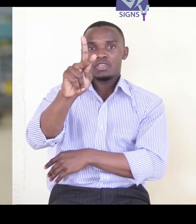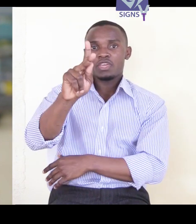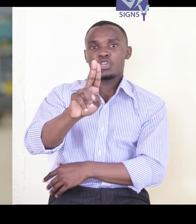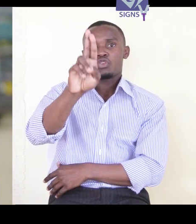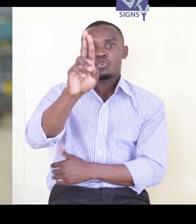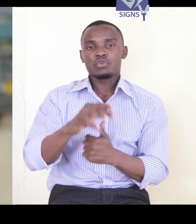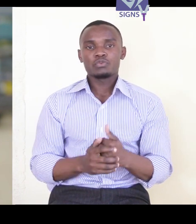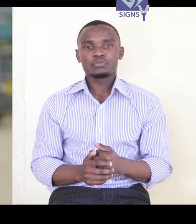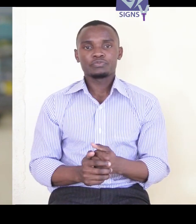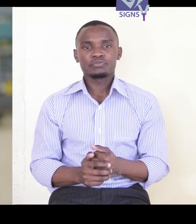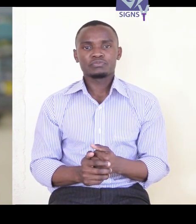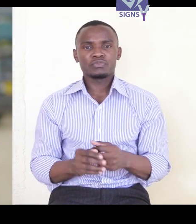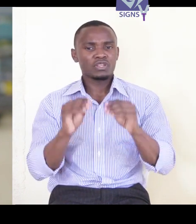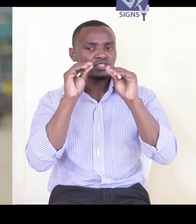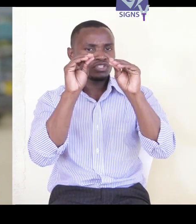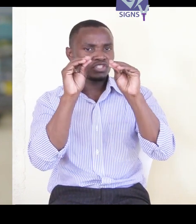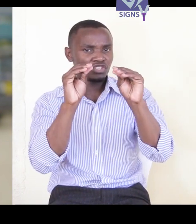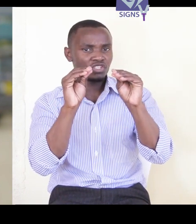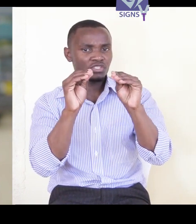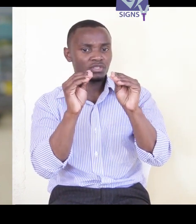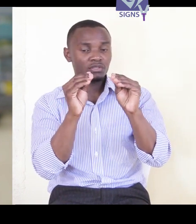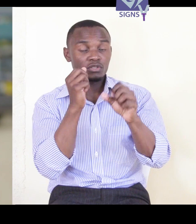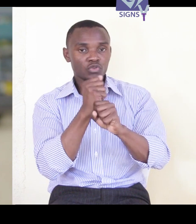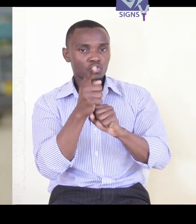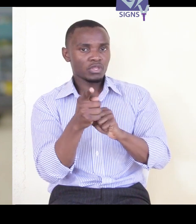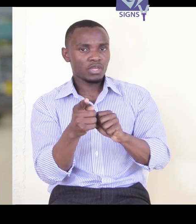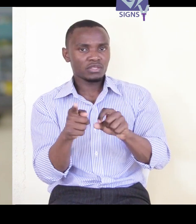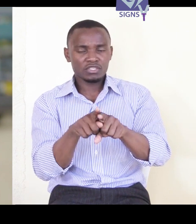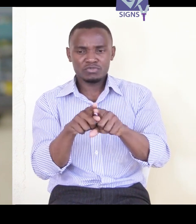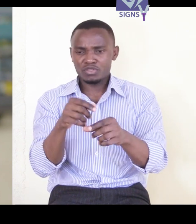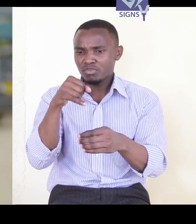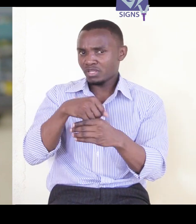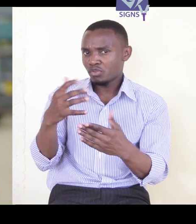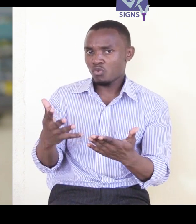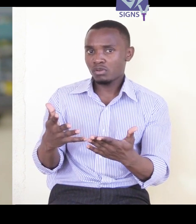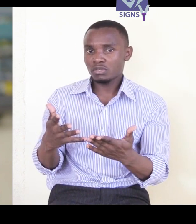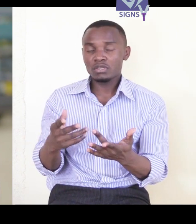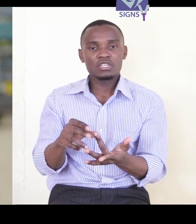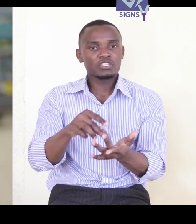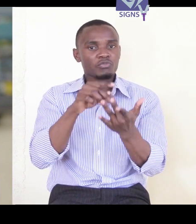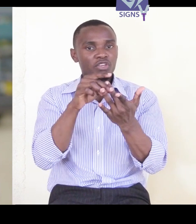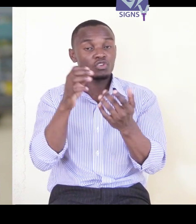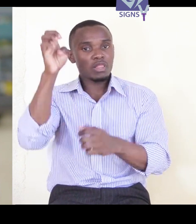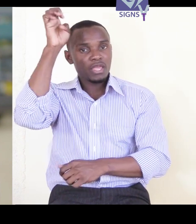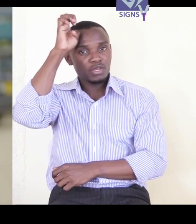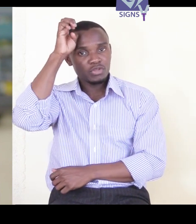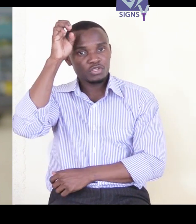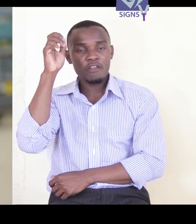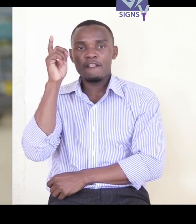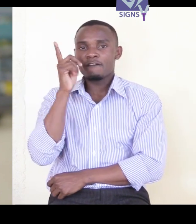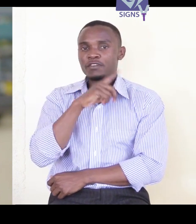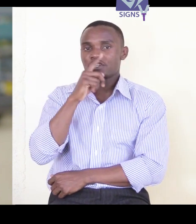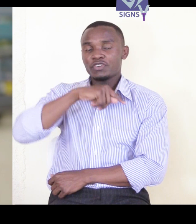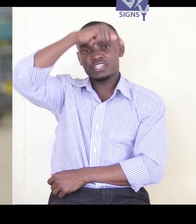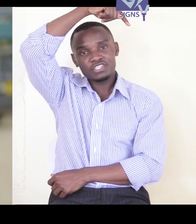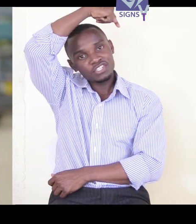did my teaching career, including special education. Therefore, I completed my